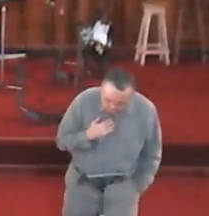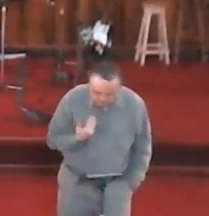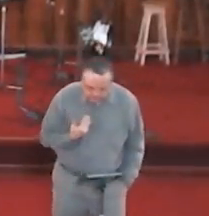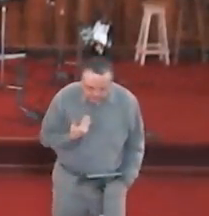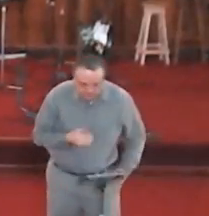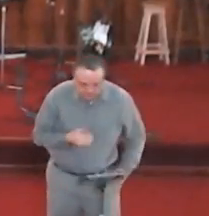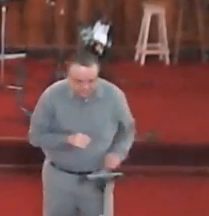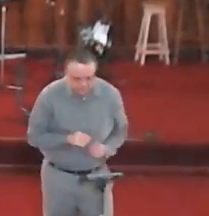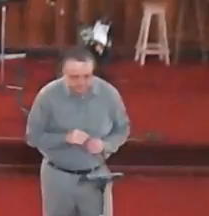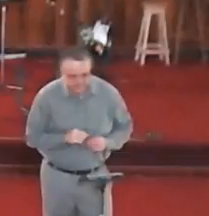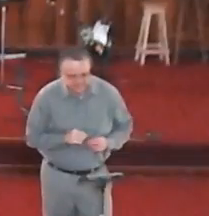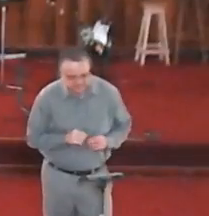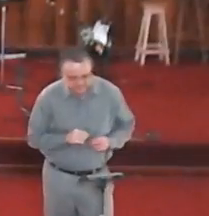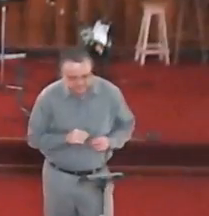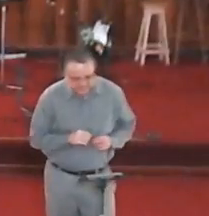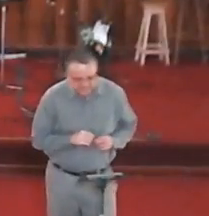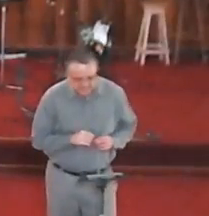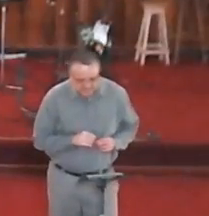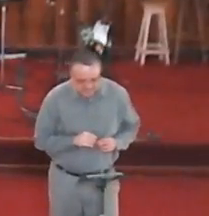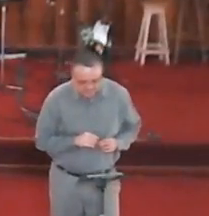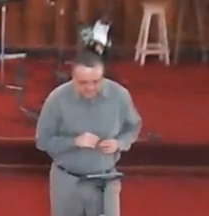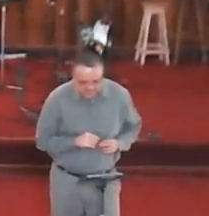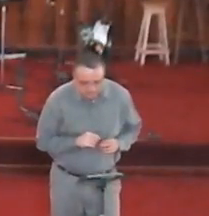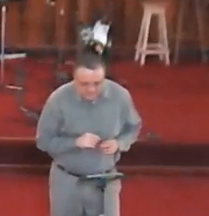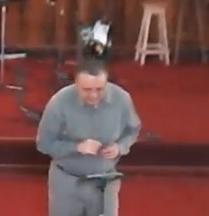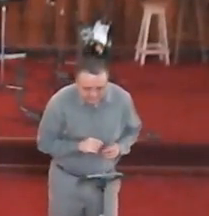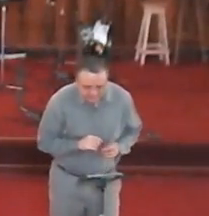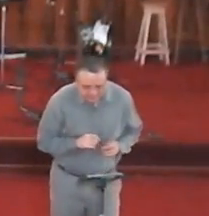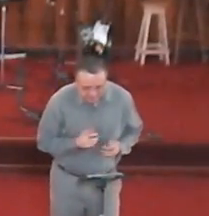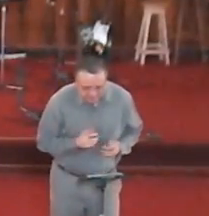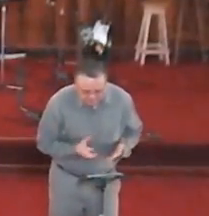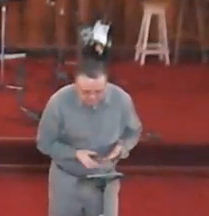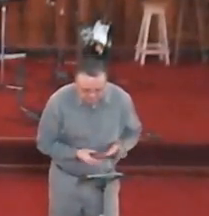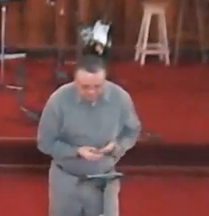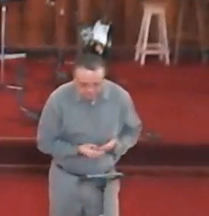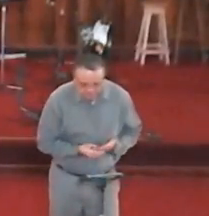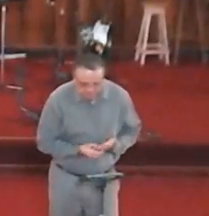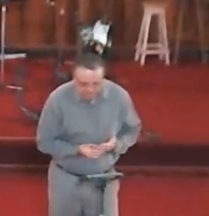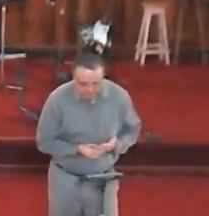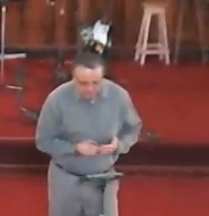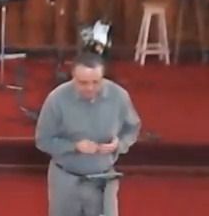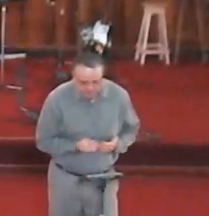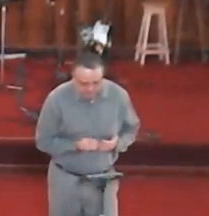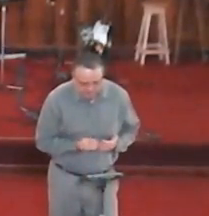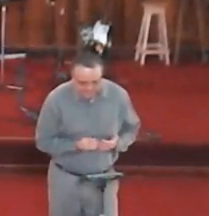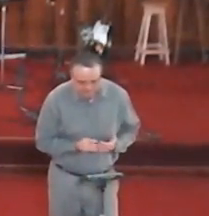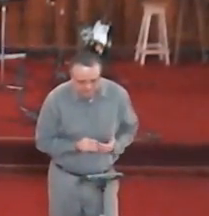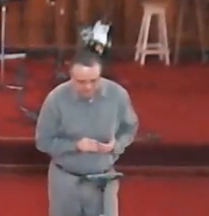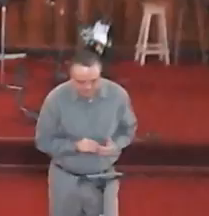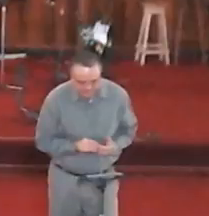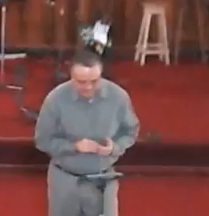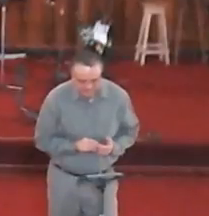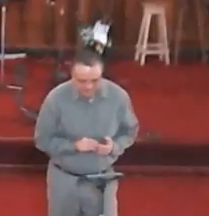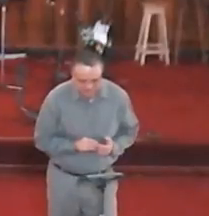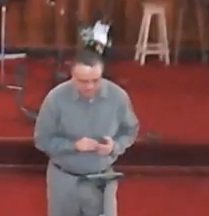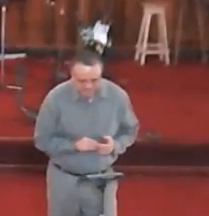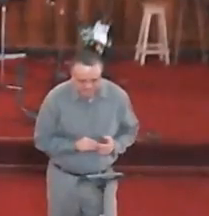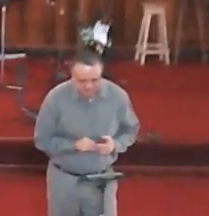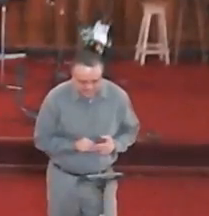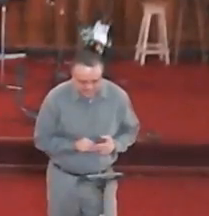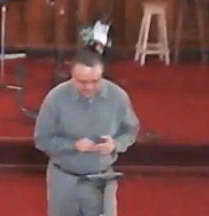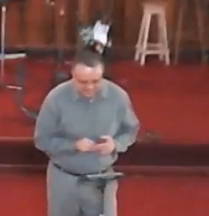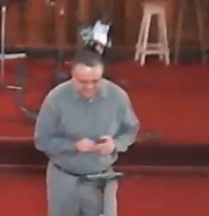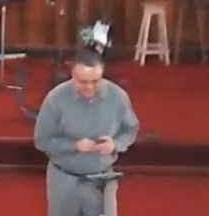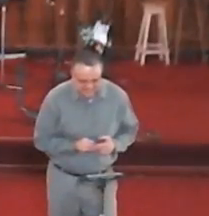cuando Pablo llegó a Jerusalén, trataba de juntarse con los discípulos, pero todos tenían miedo de él porque